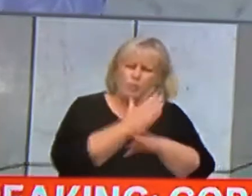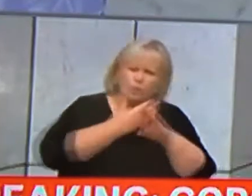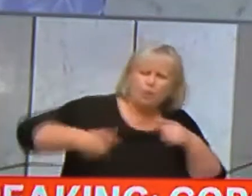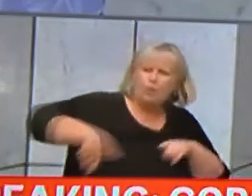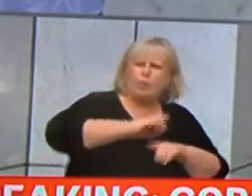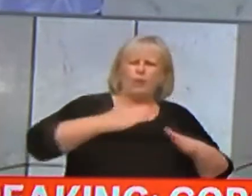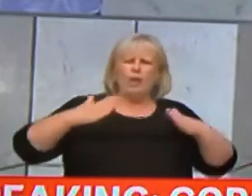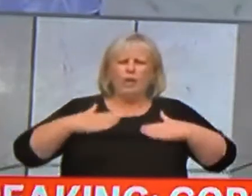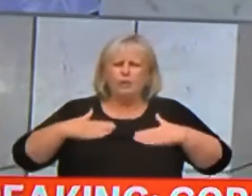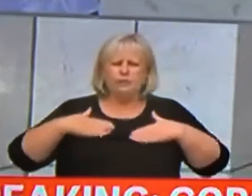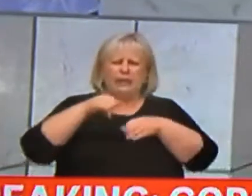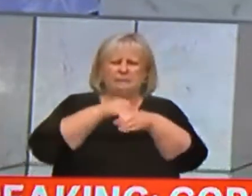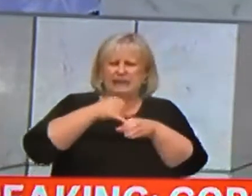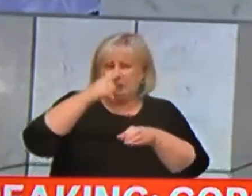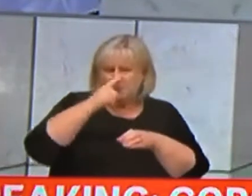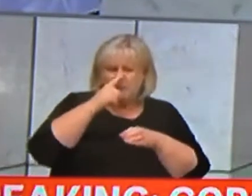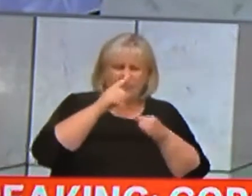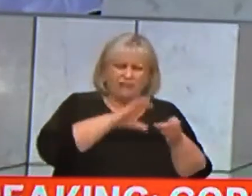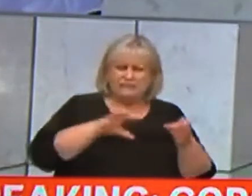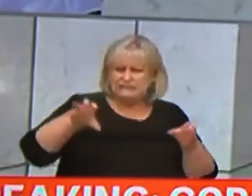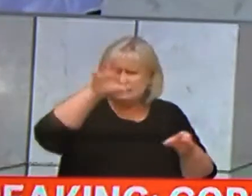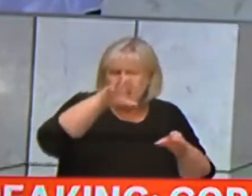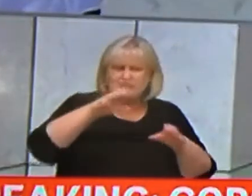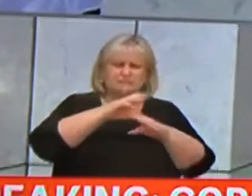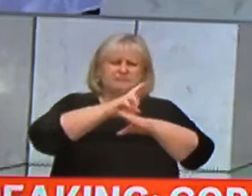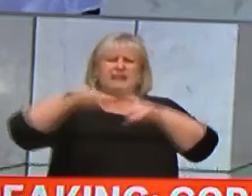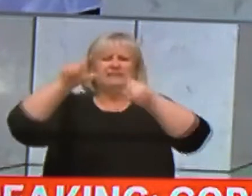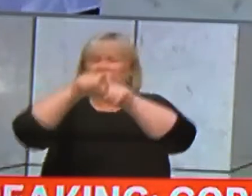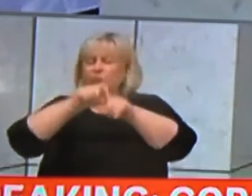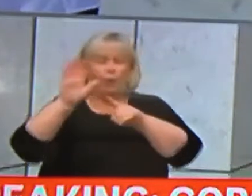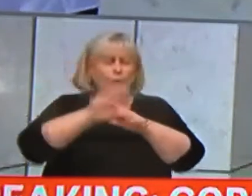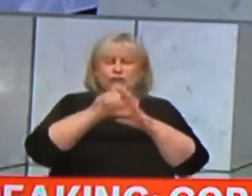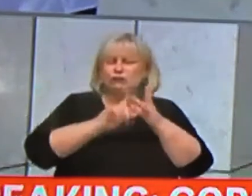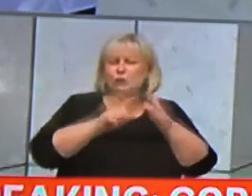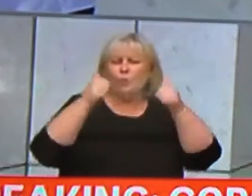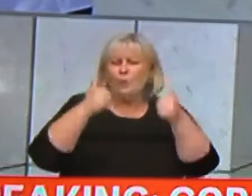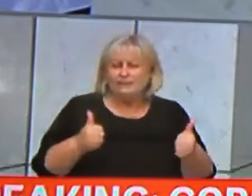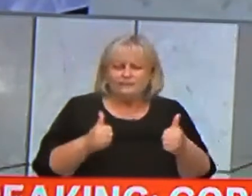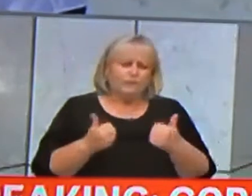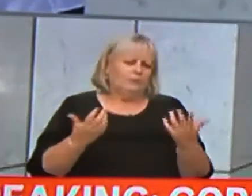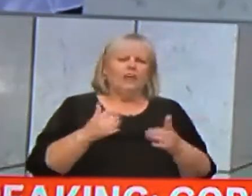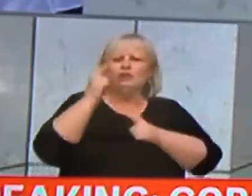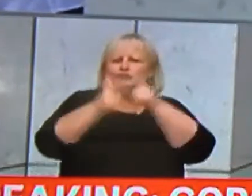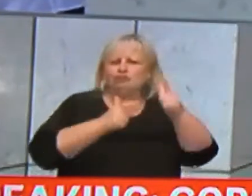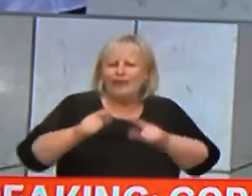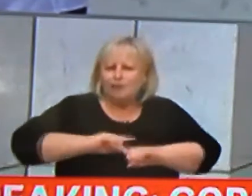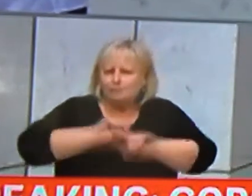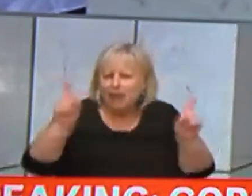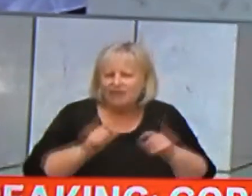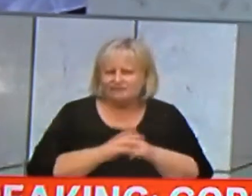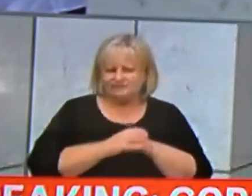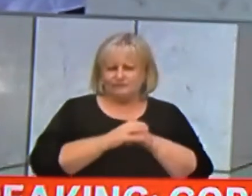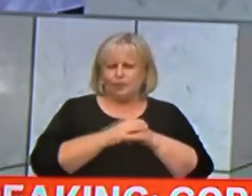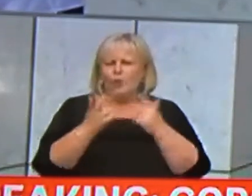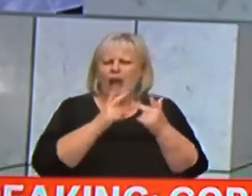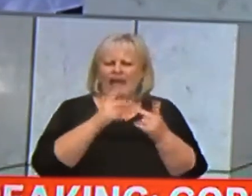professionals at the Commonwealth and at state level to implement those arrangements. Whether it's been the travel bans or the other restrictions we've put